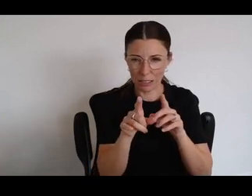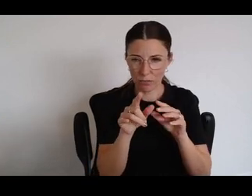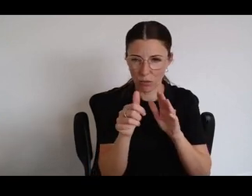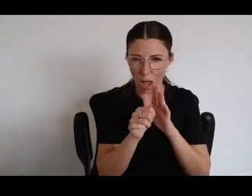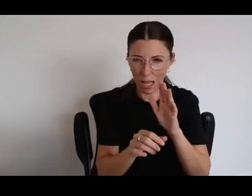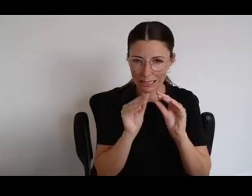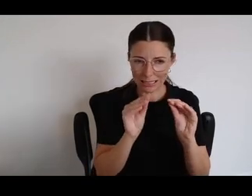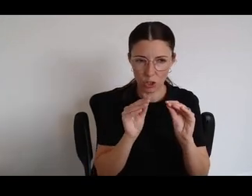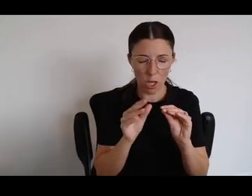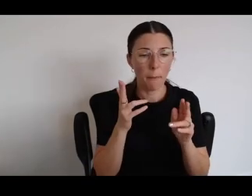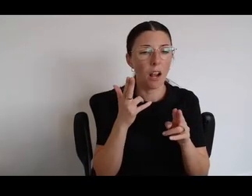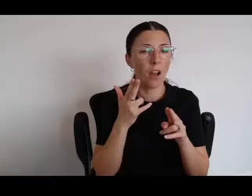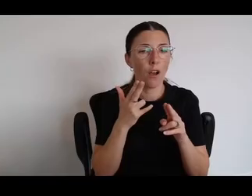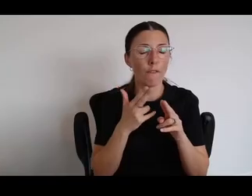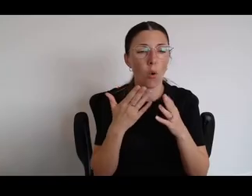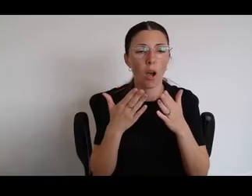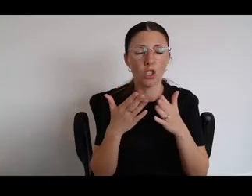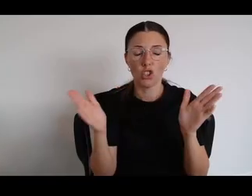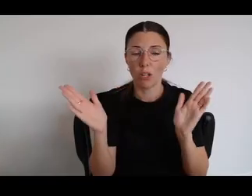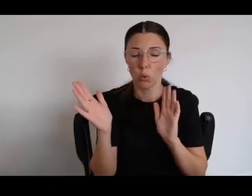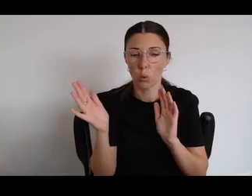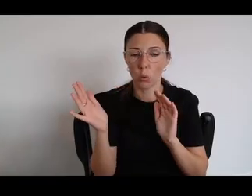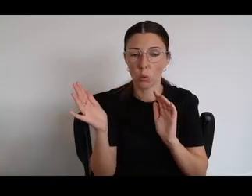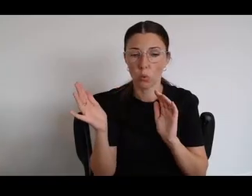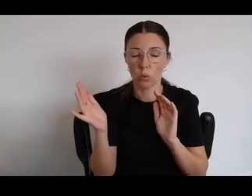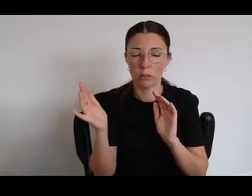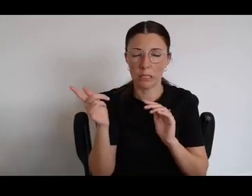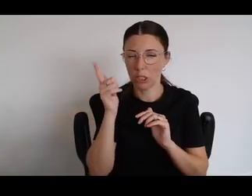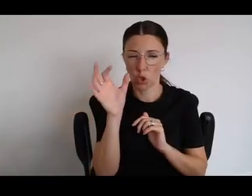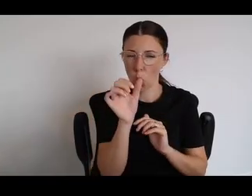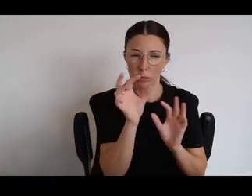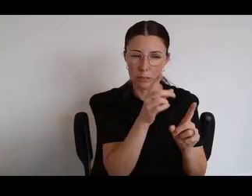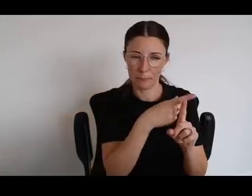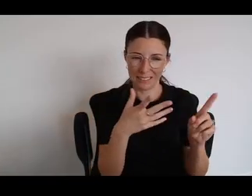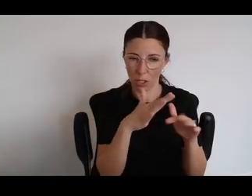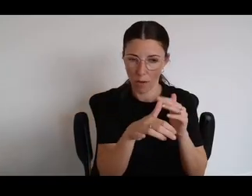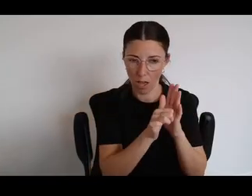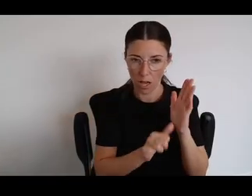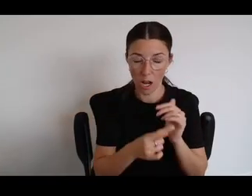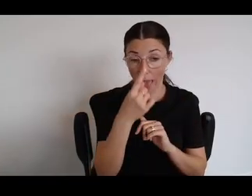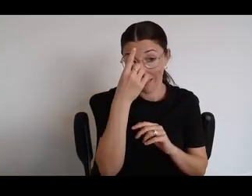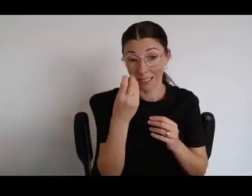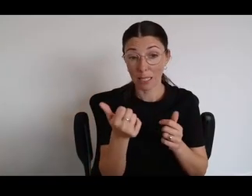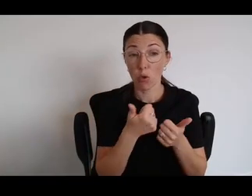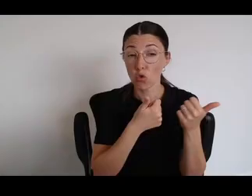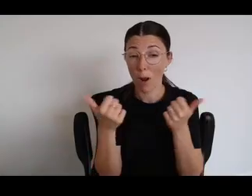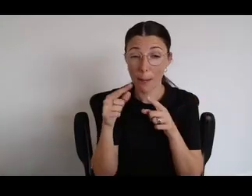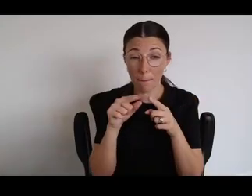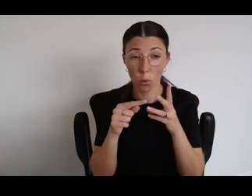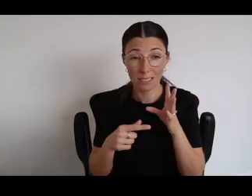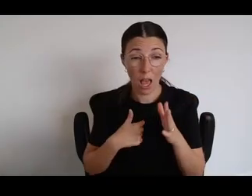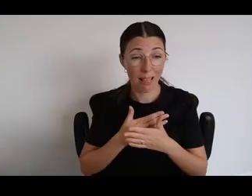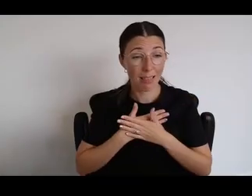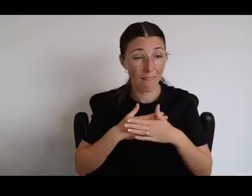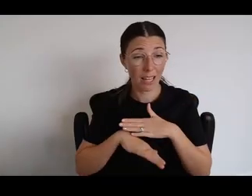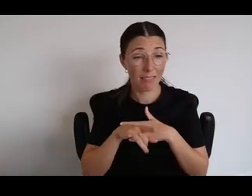or they're just a general teacher in another area, I think there's some really great points that I really like in that. One of